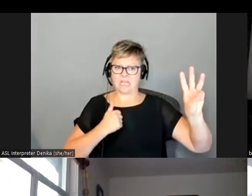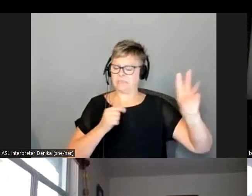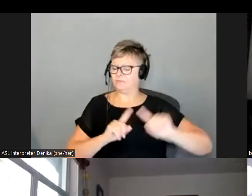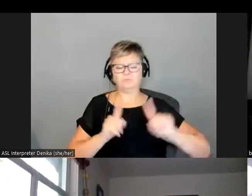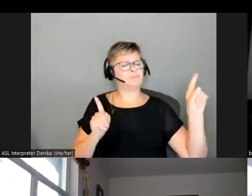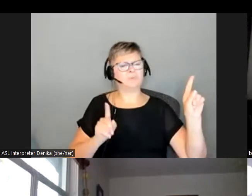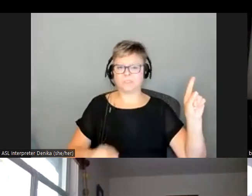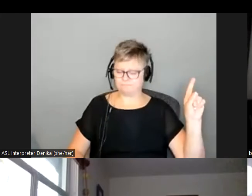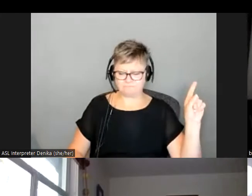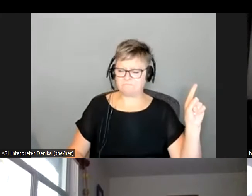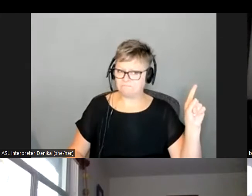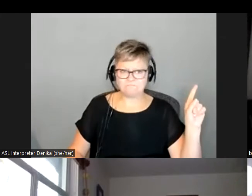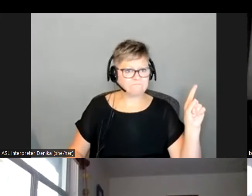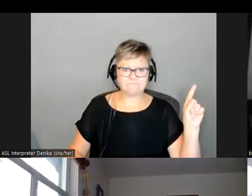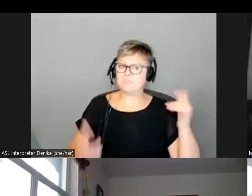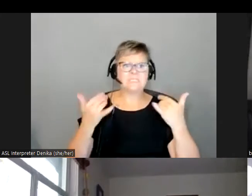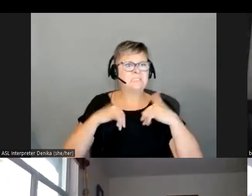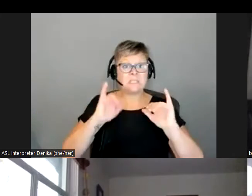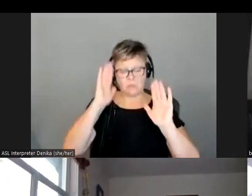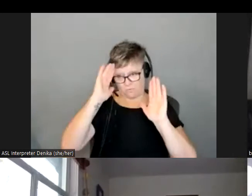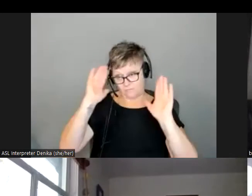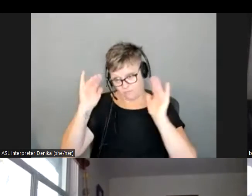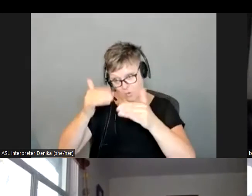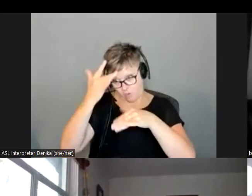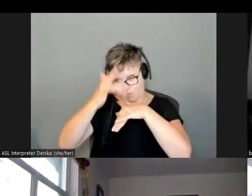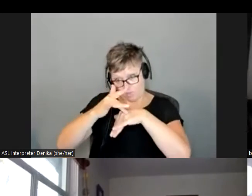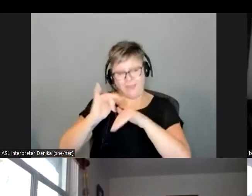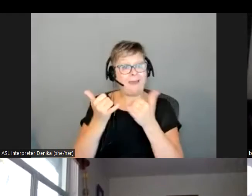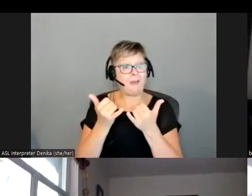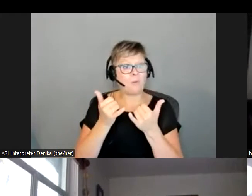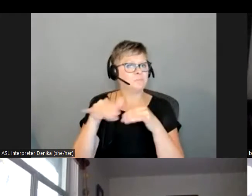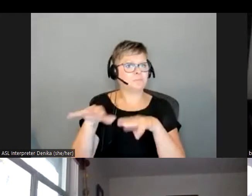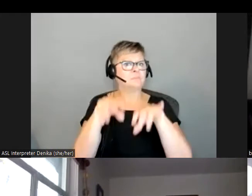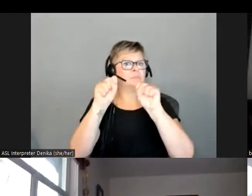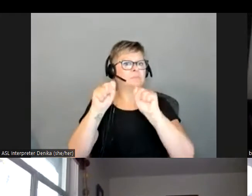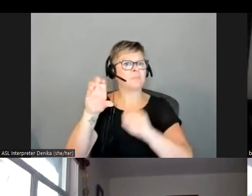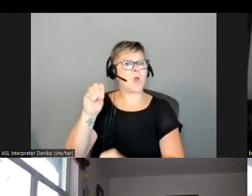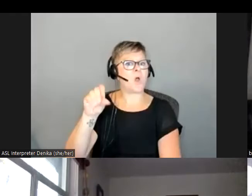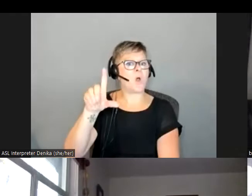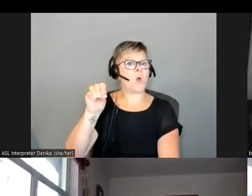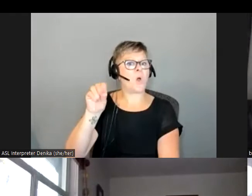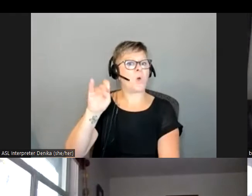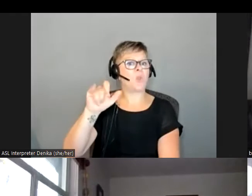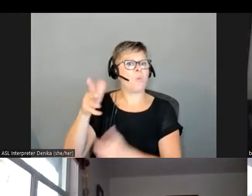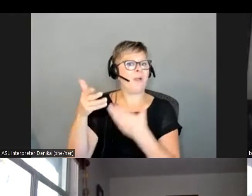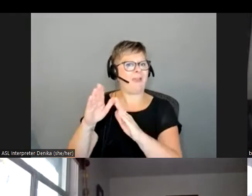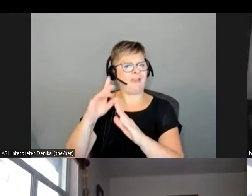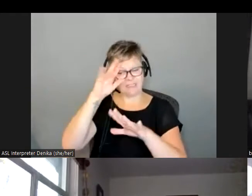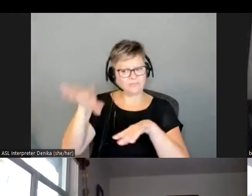Yeah, they're still in the colonial thinking, clearly. They're still in the white